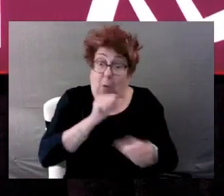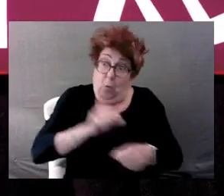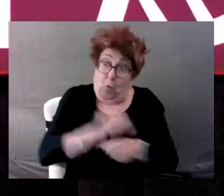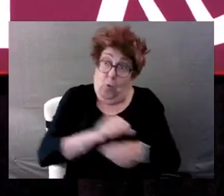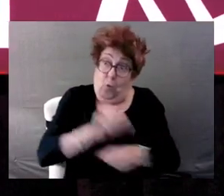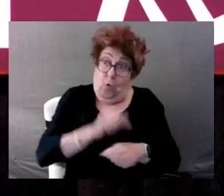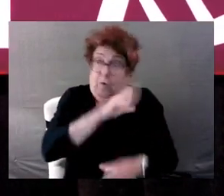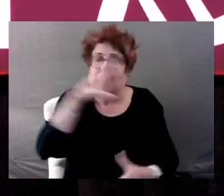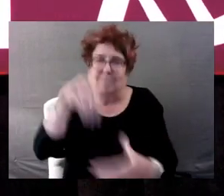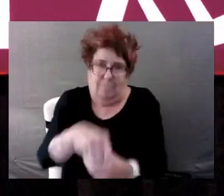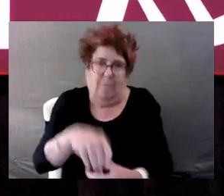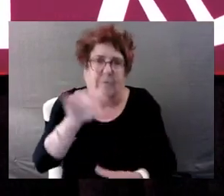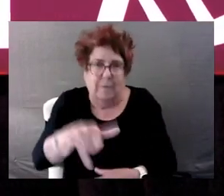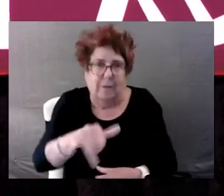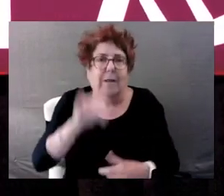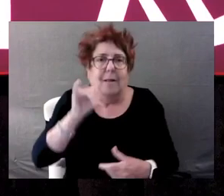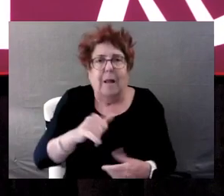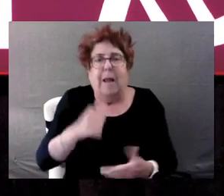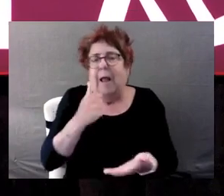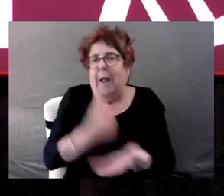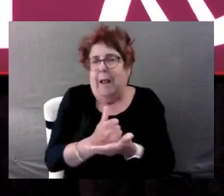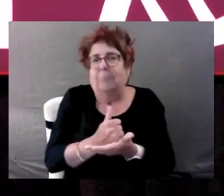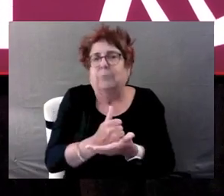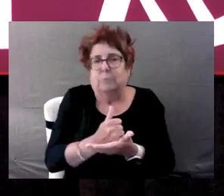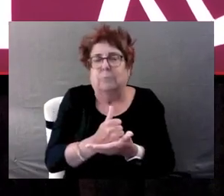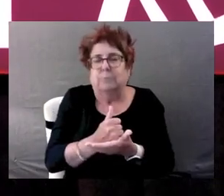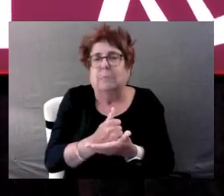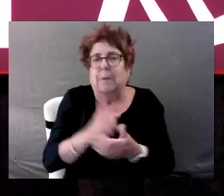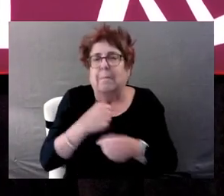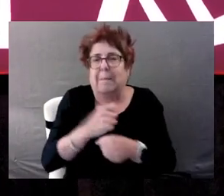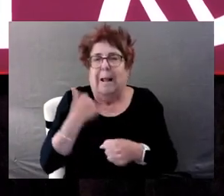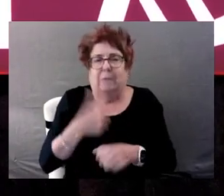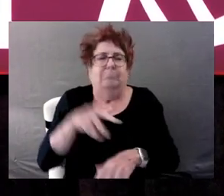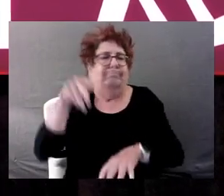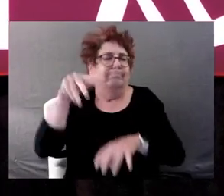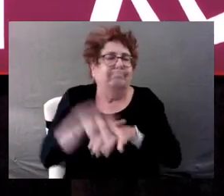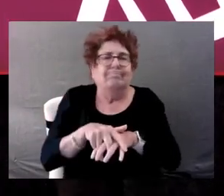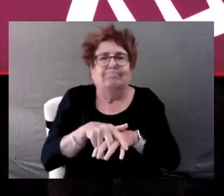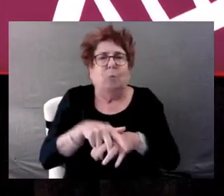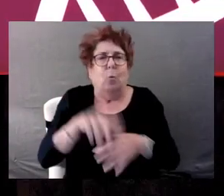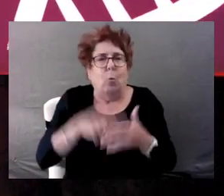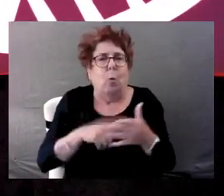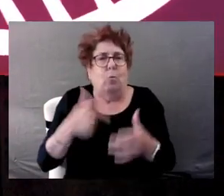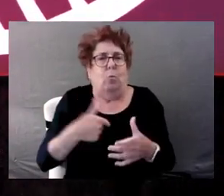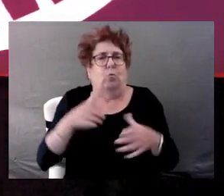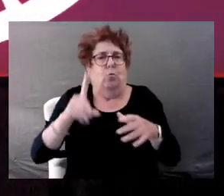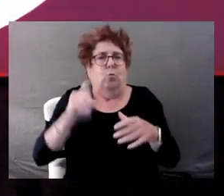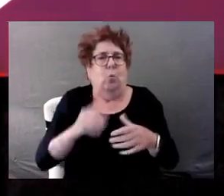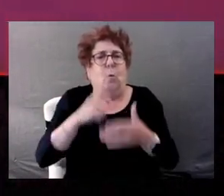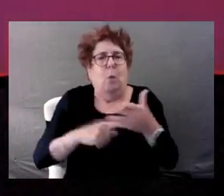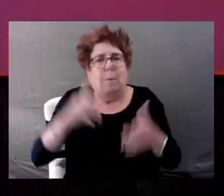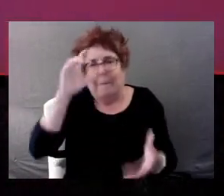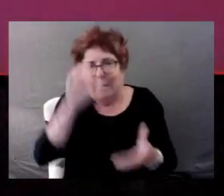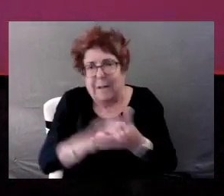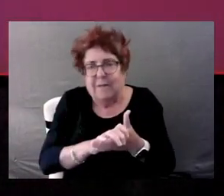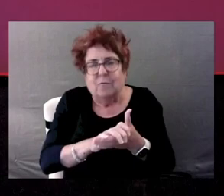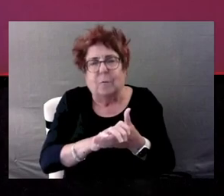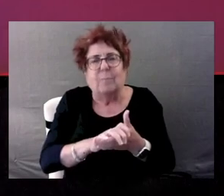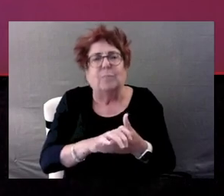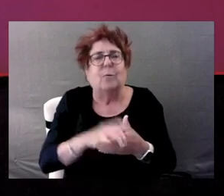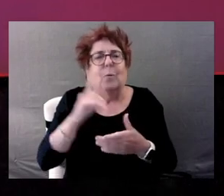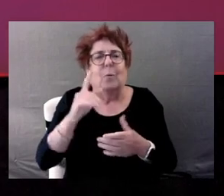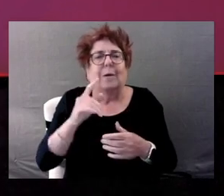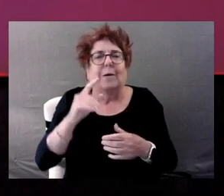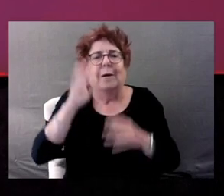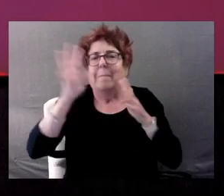helps ground us in what we're doing and what we believe. And so fundamentally, as you're thinking, we come up with all these nice little bullet points. Y'all know how